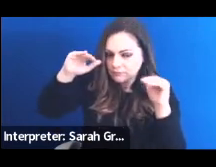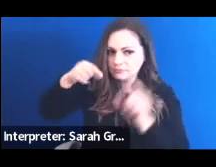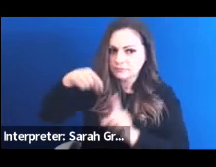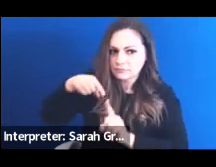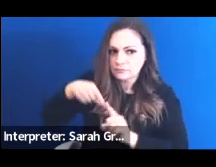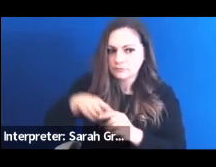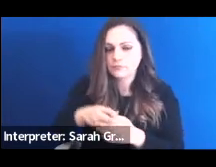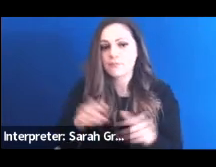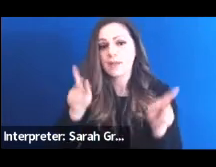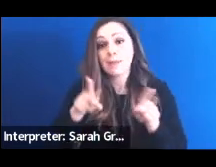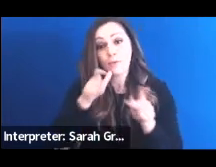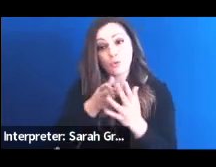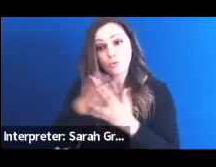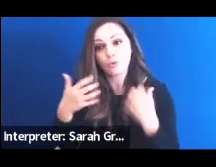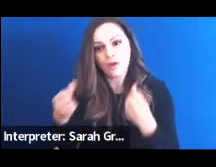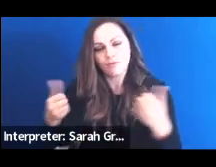right.